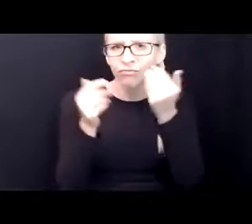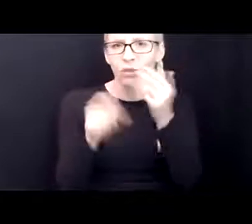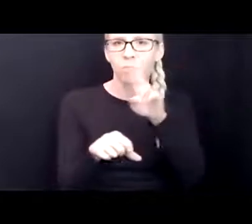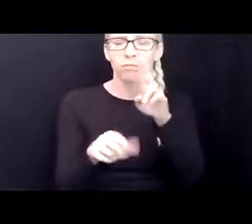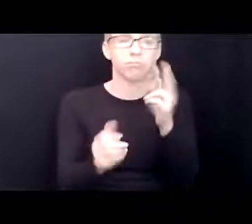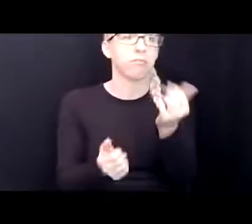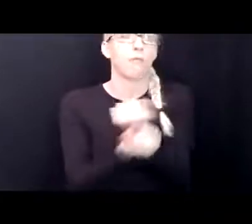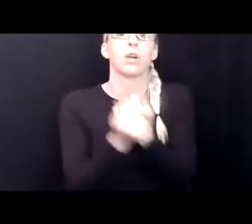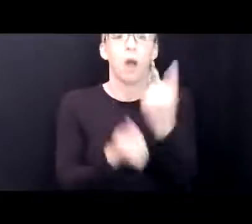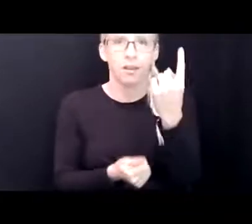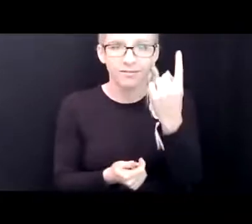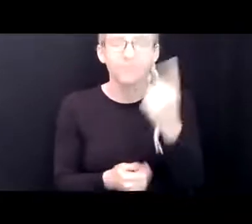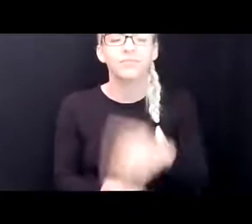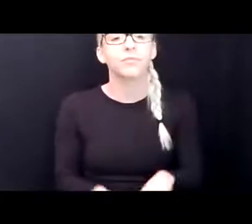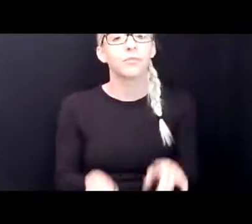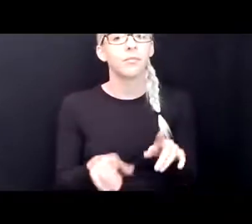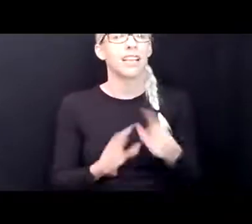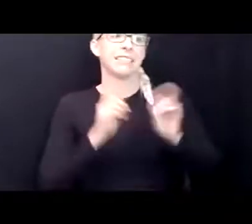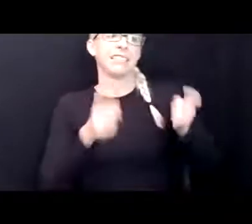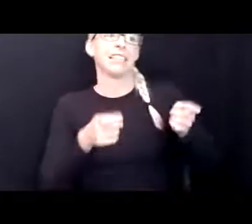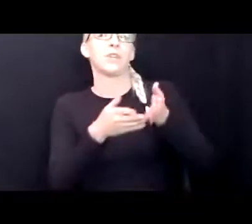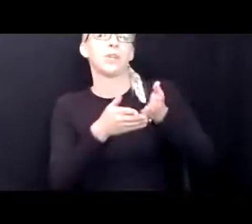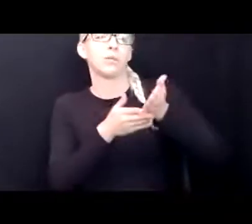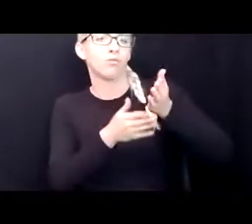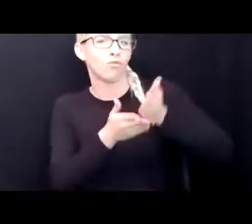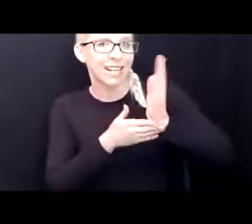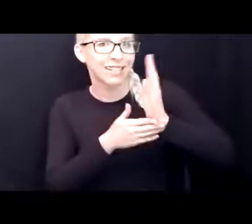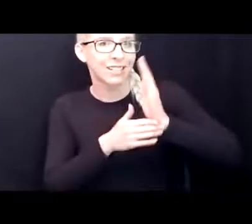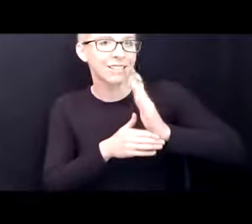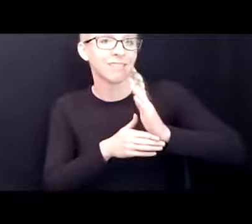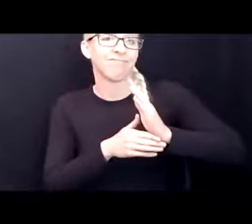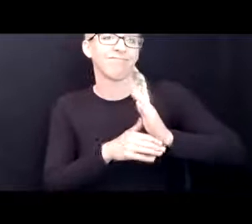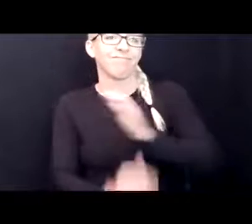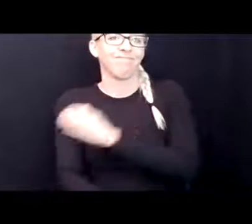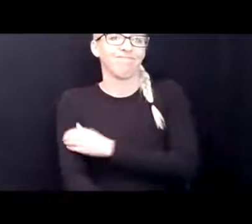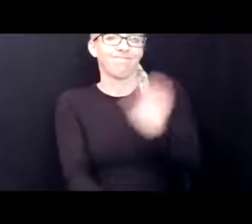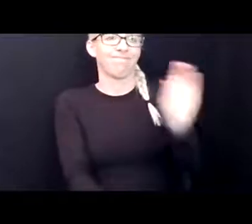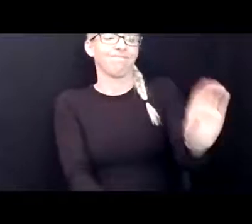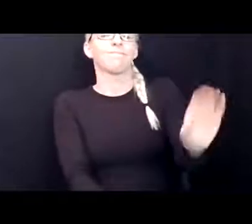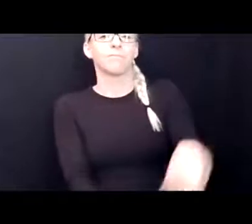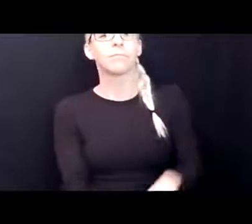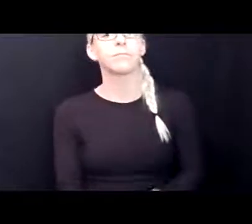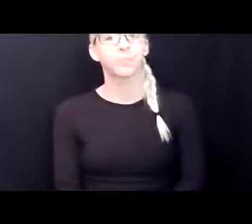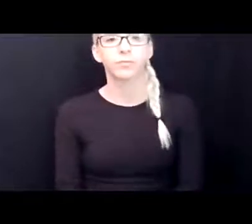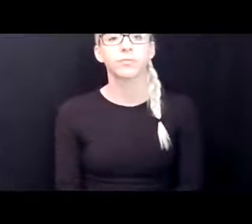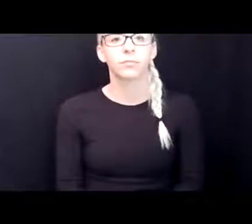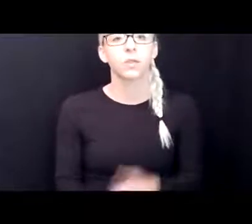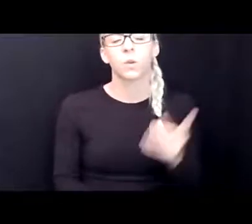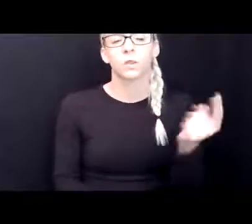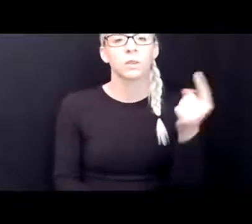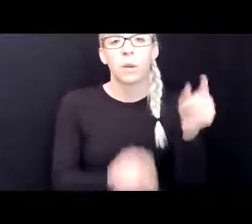giving your rights away to someone else to assist you, or empowering, again, someone to make decisions on your